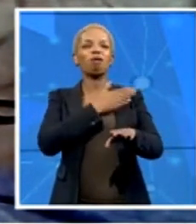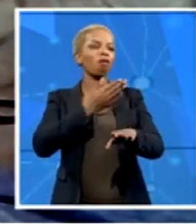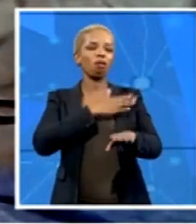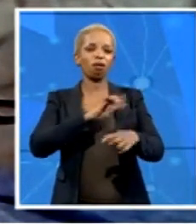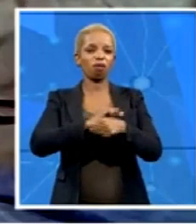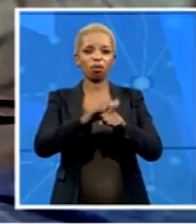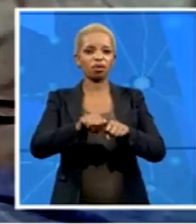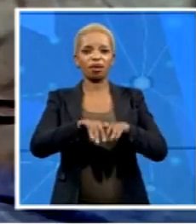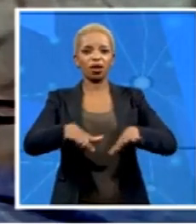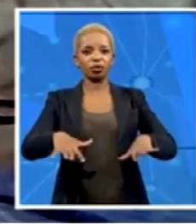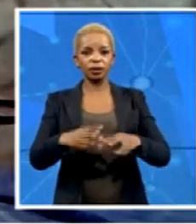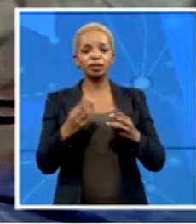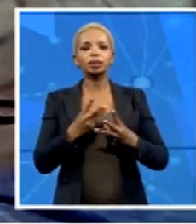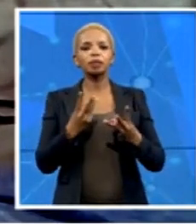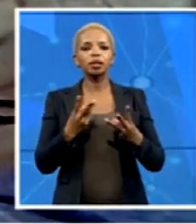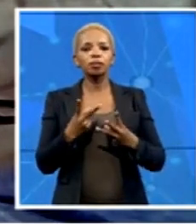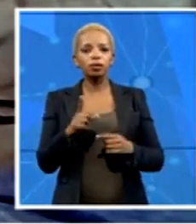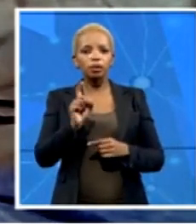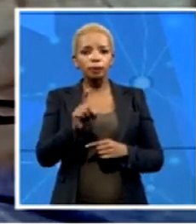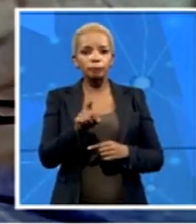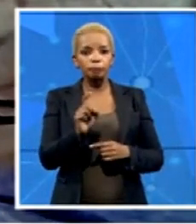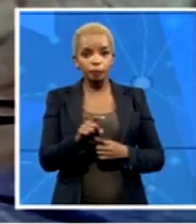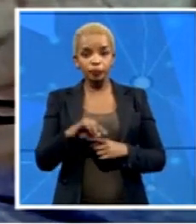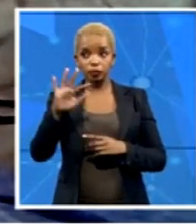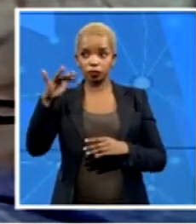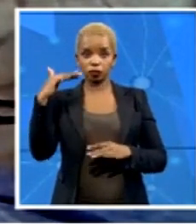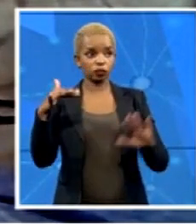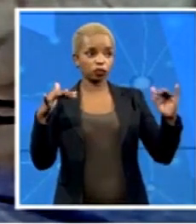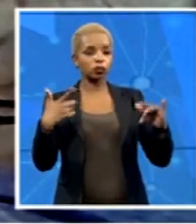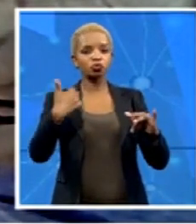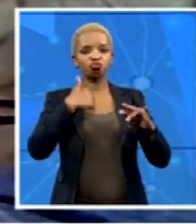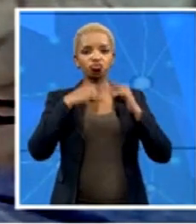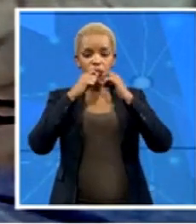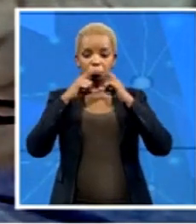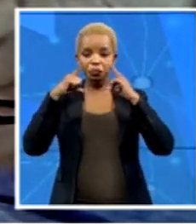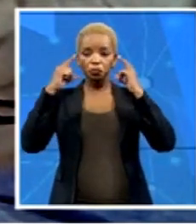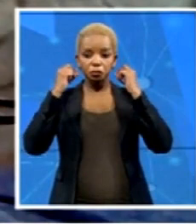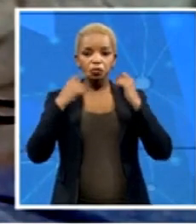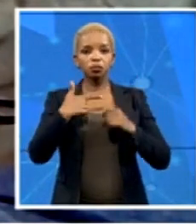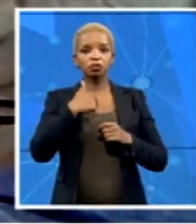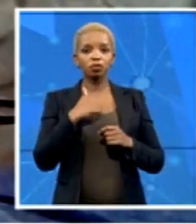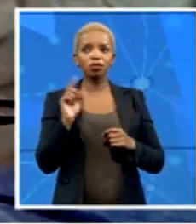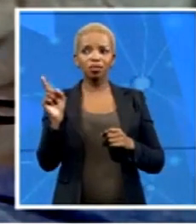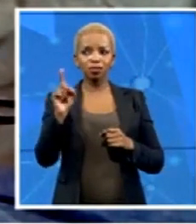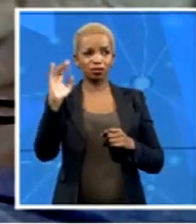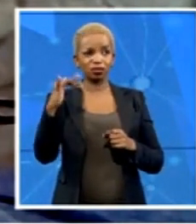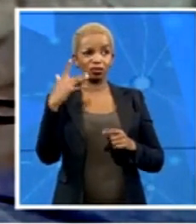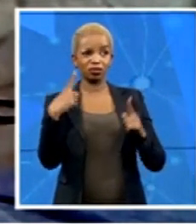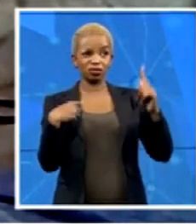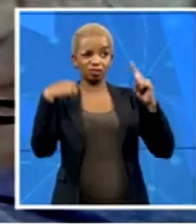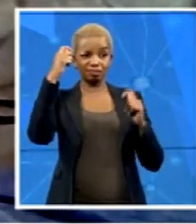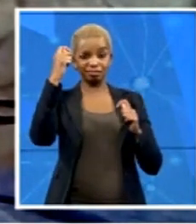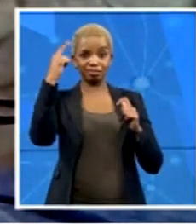others walking around in masks. And I would often get weird and wonderful looks. So having something with